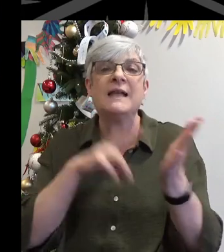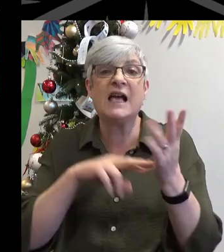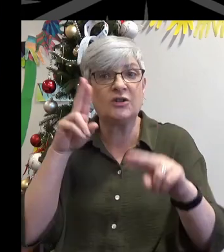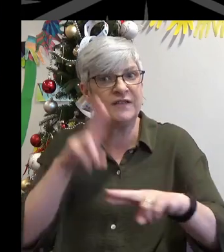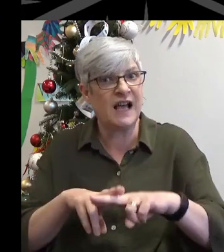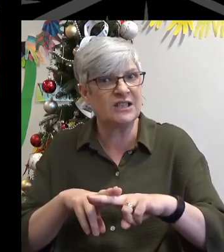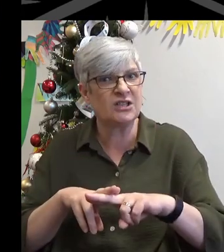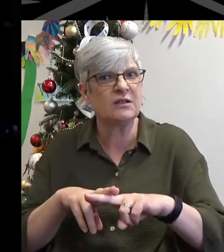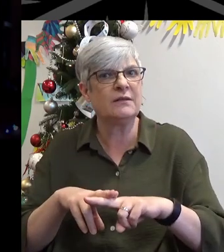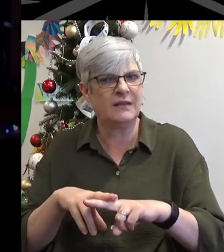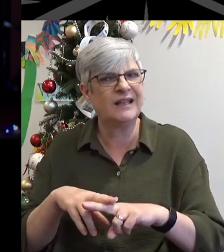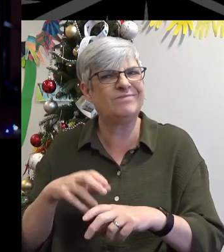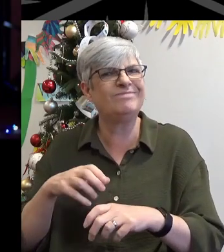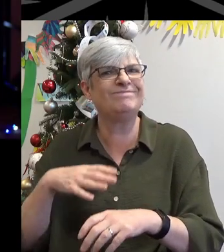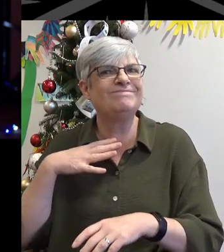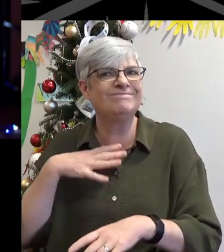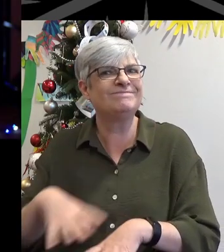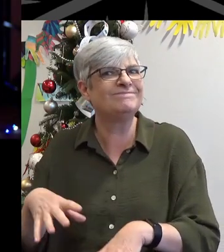they deserve each other.